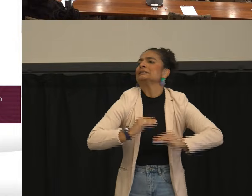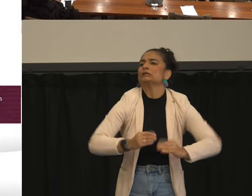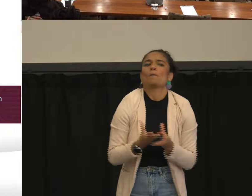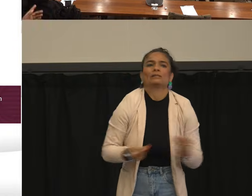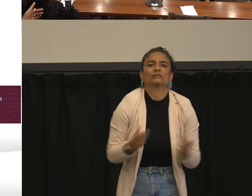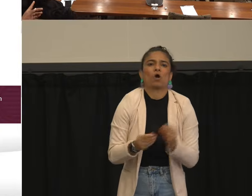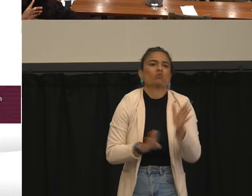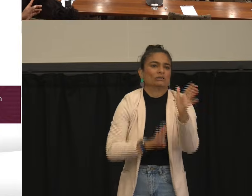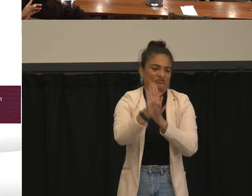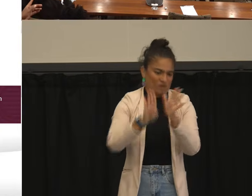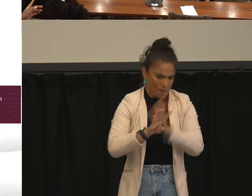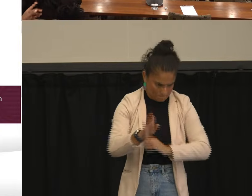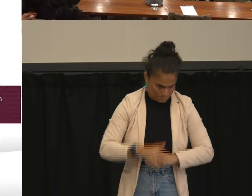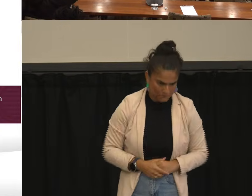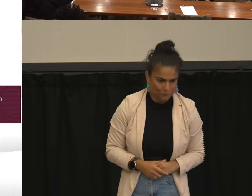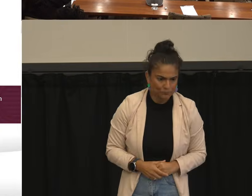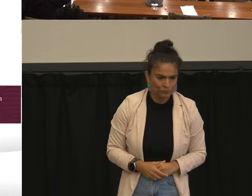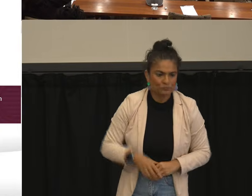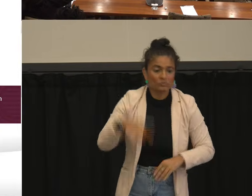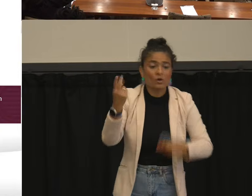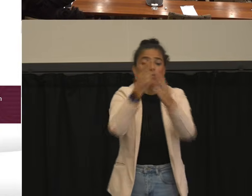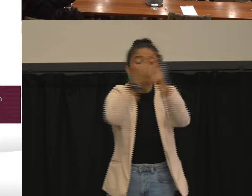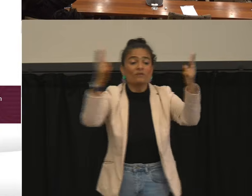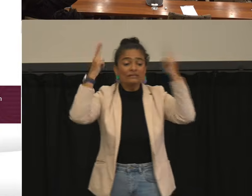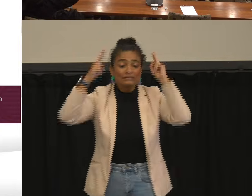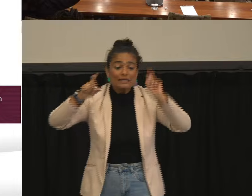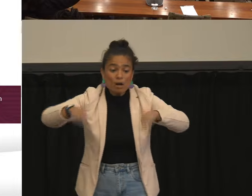creation, and teaching material development.